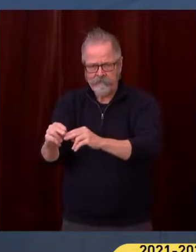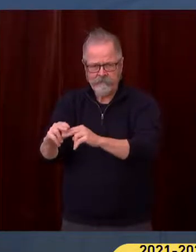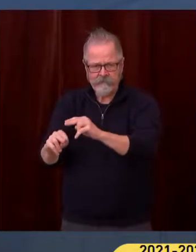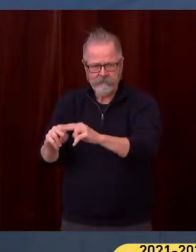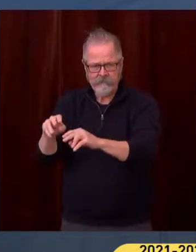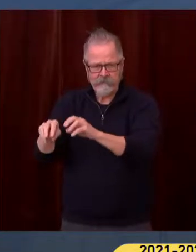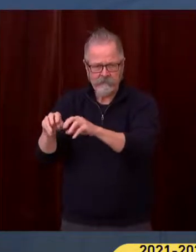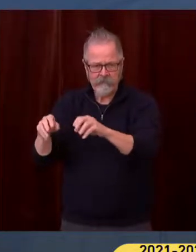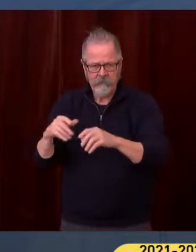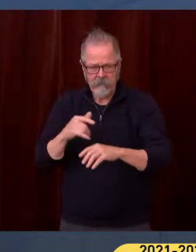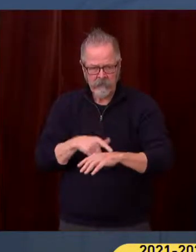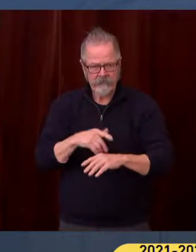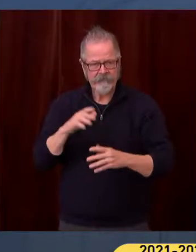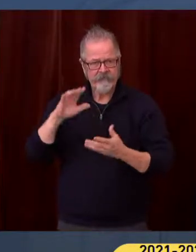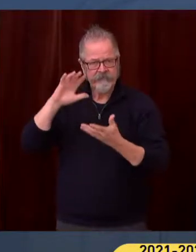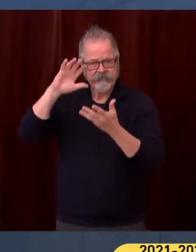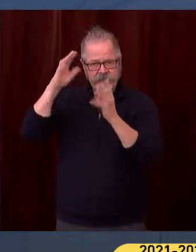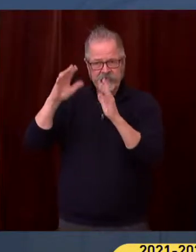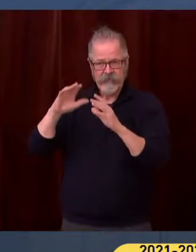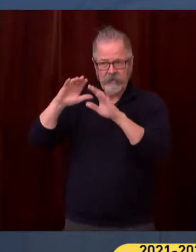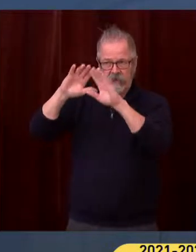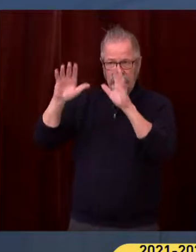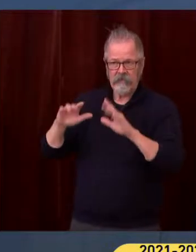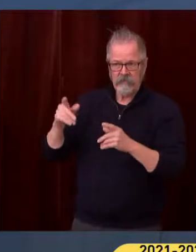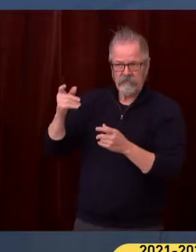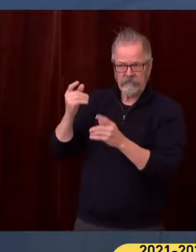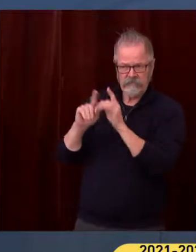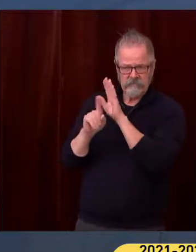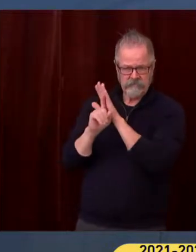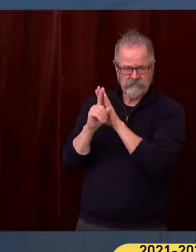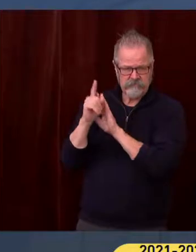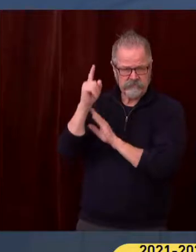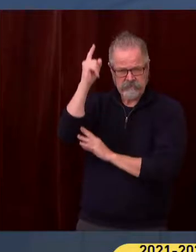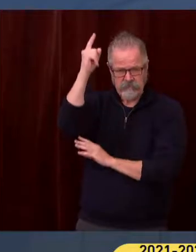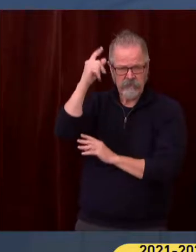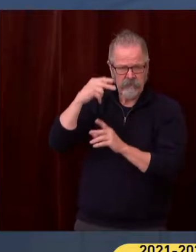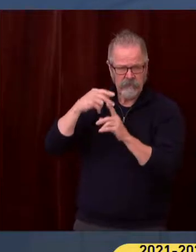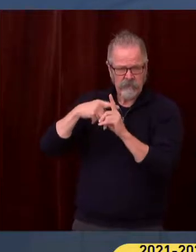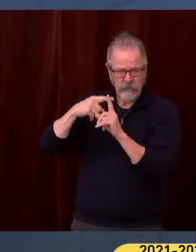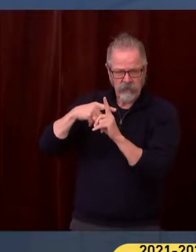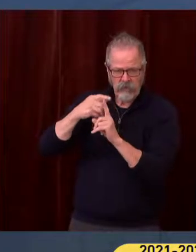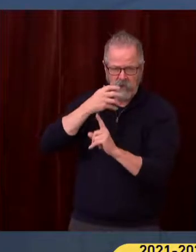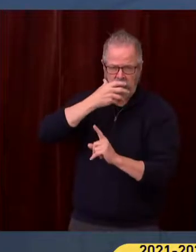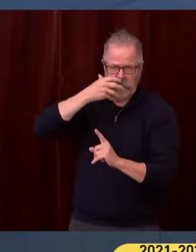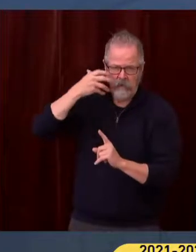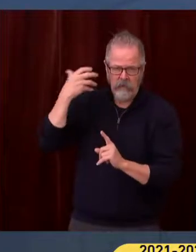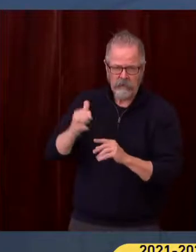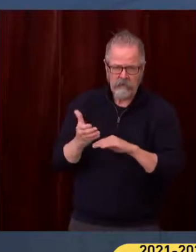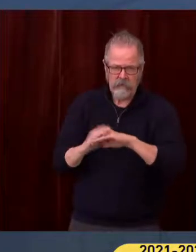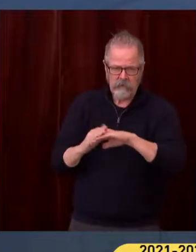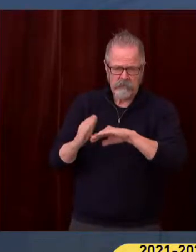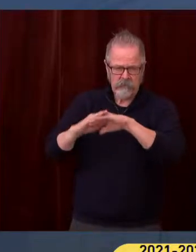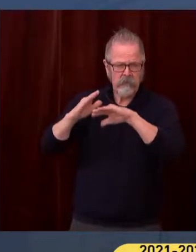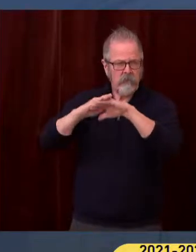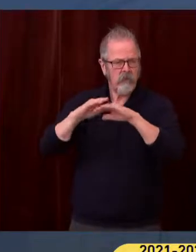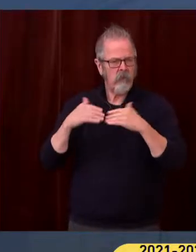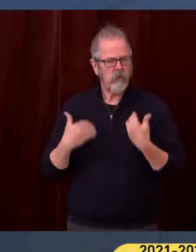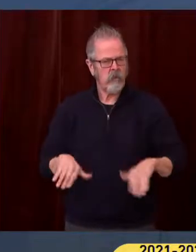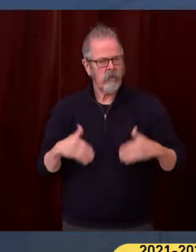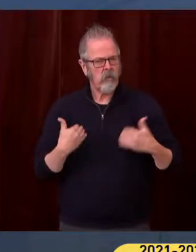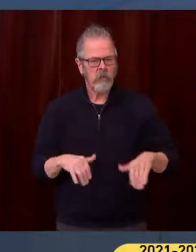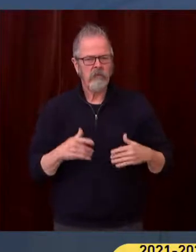worse and many other things in our lives. So the time to act is now. We cannot wait.